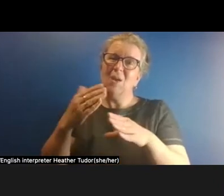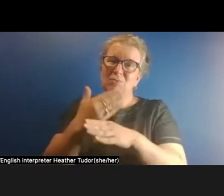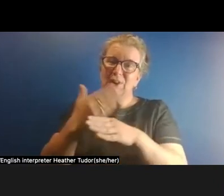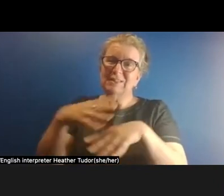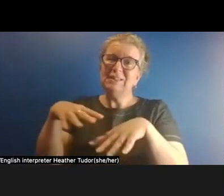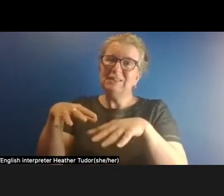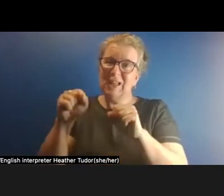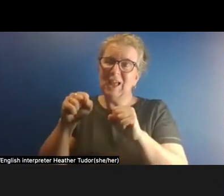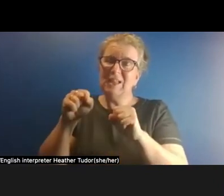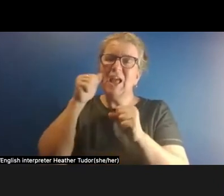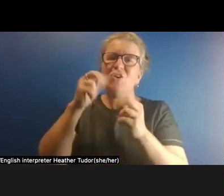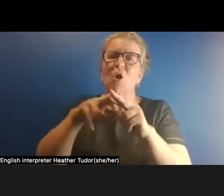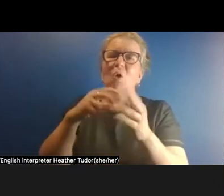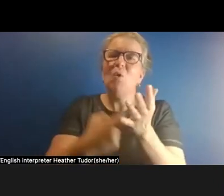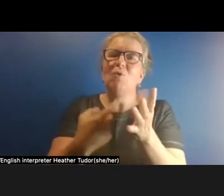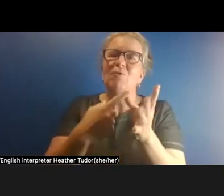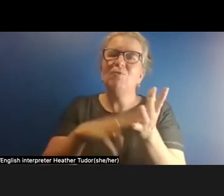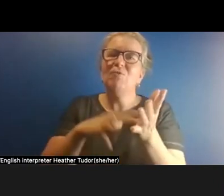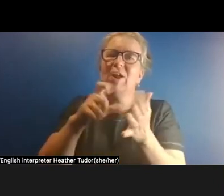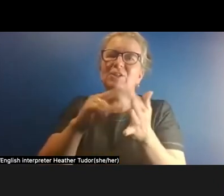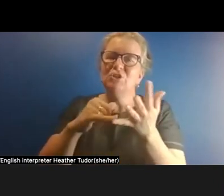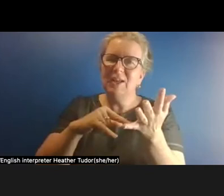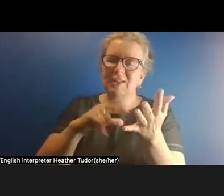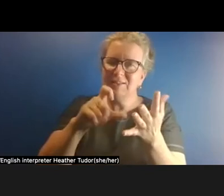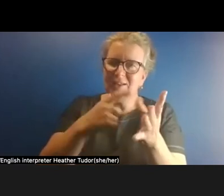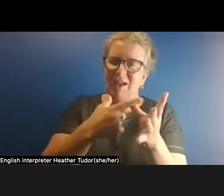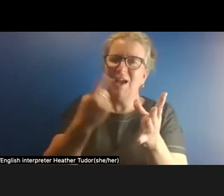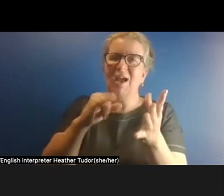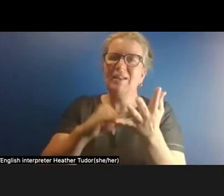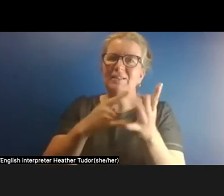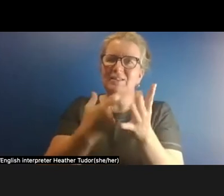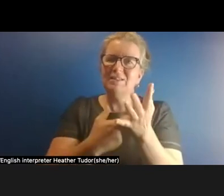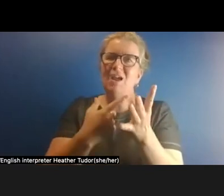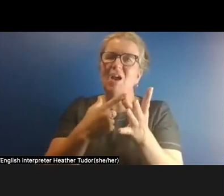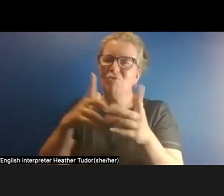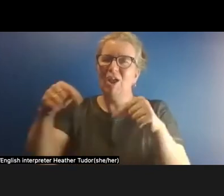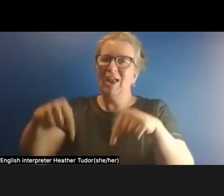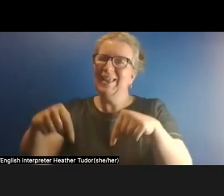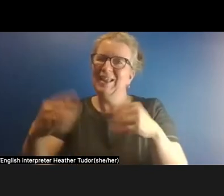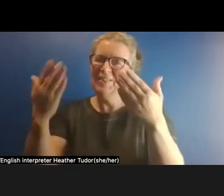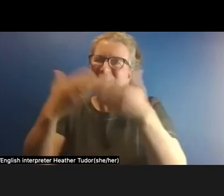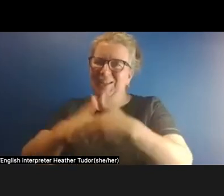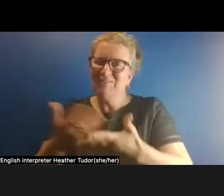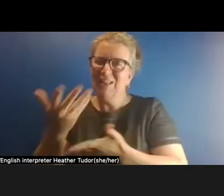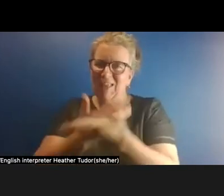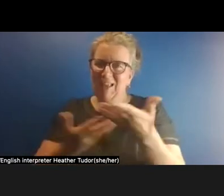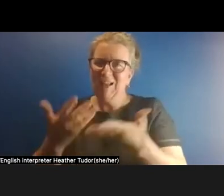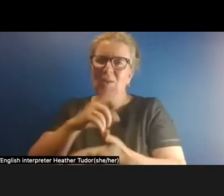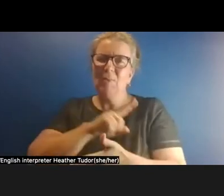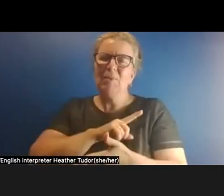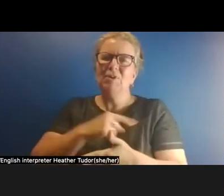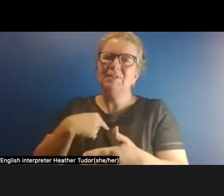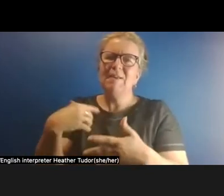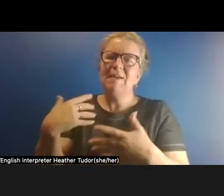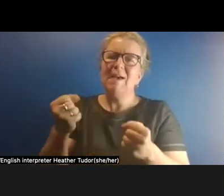also there, and Sarah. And it's this because I do have the art practice,